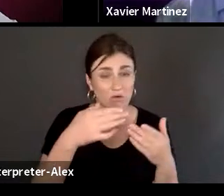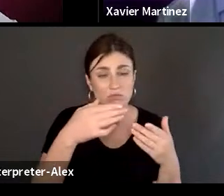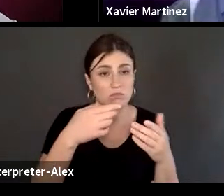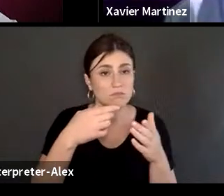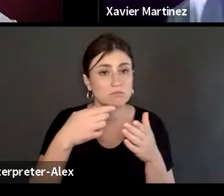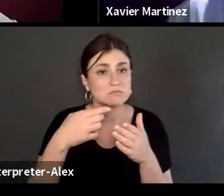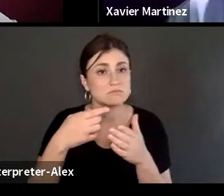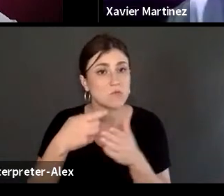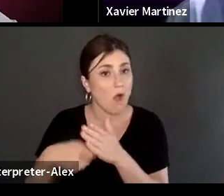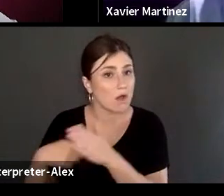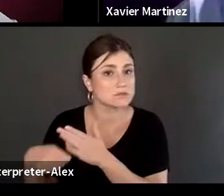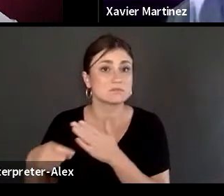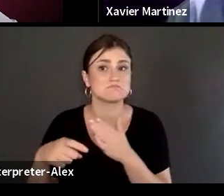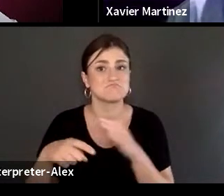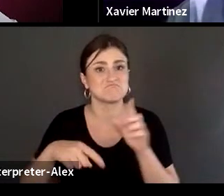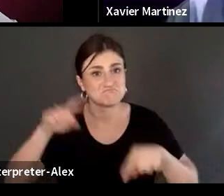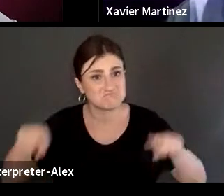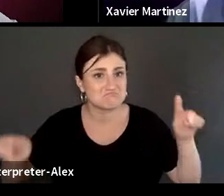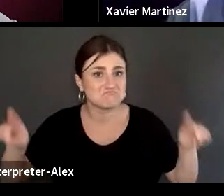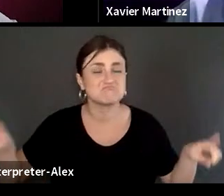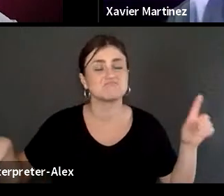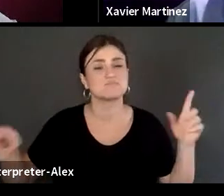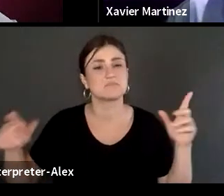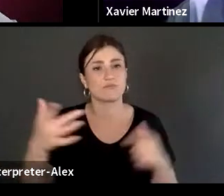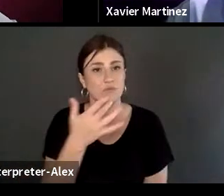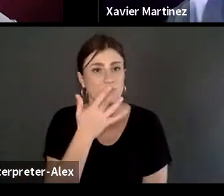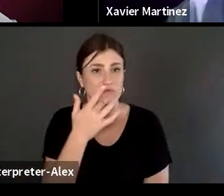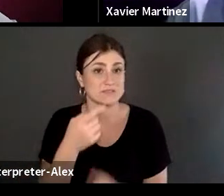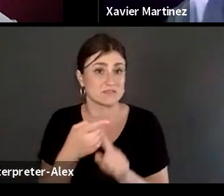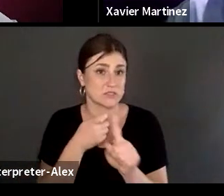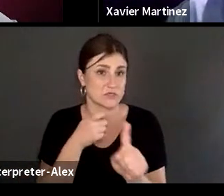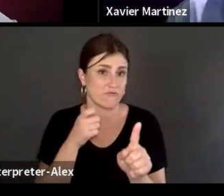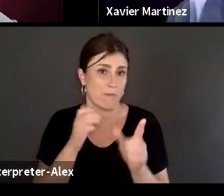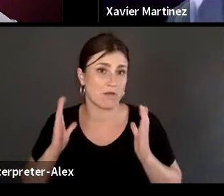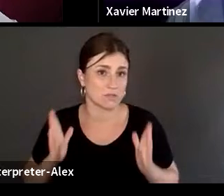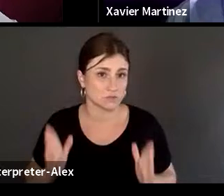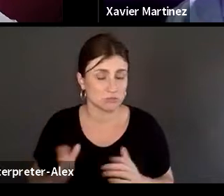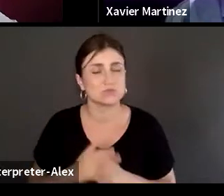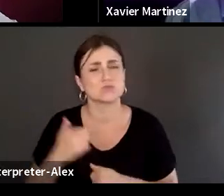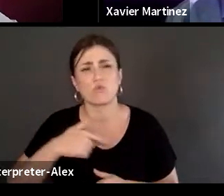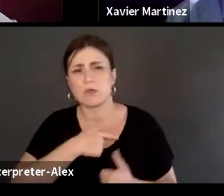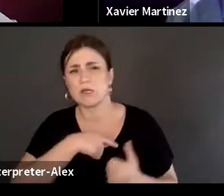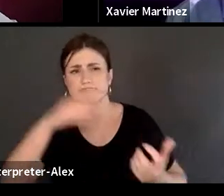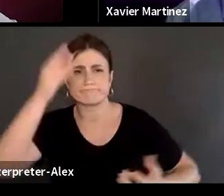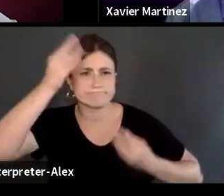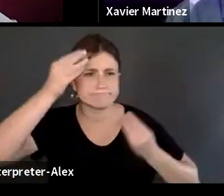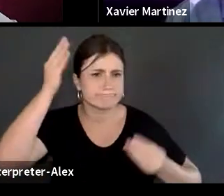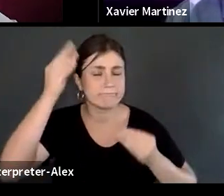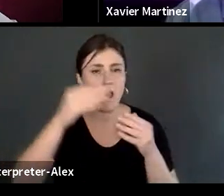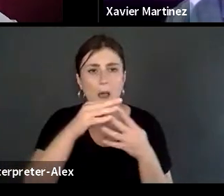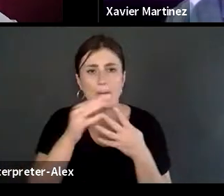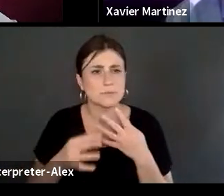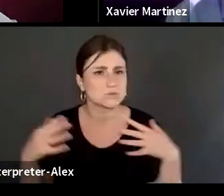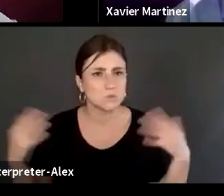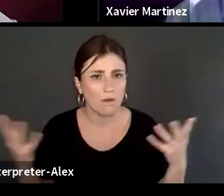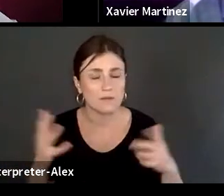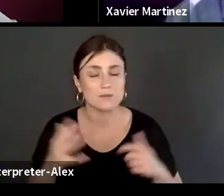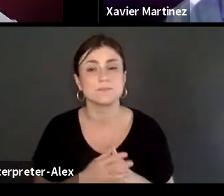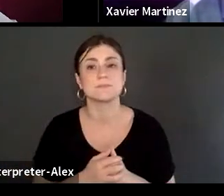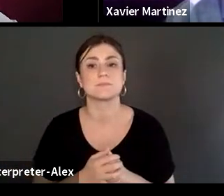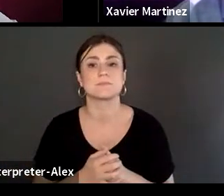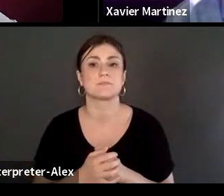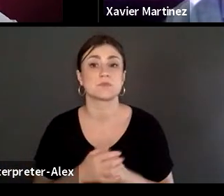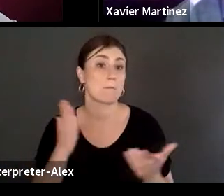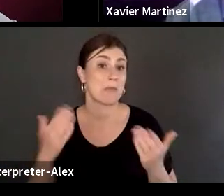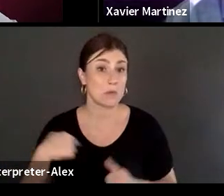to be able to provide those. And we've been talking through a number of options and have some great ideas for maybe being able to provide those for some of